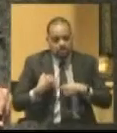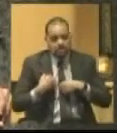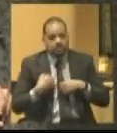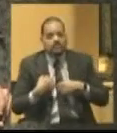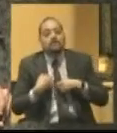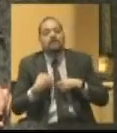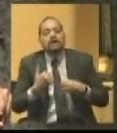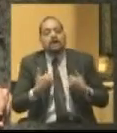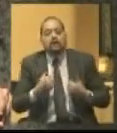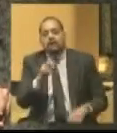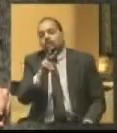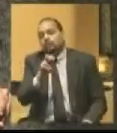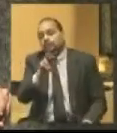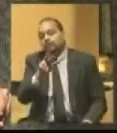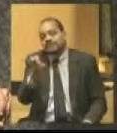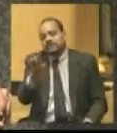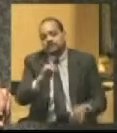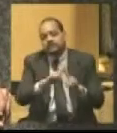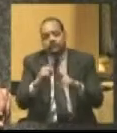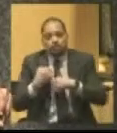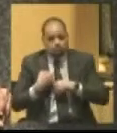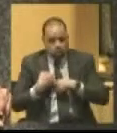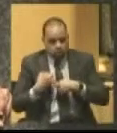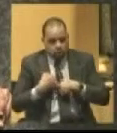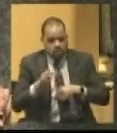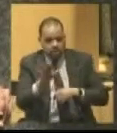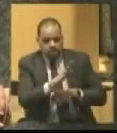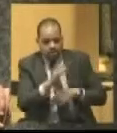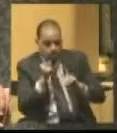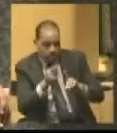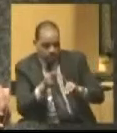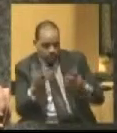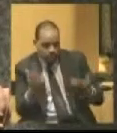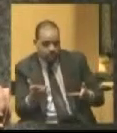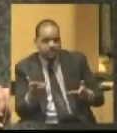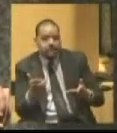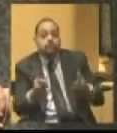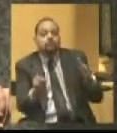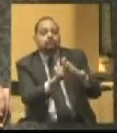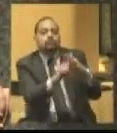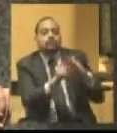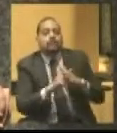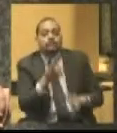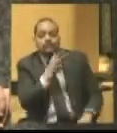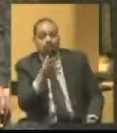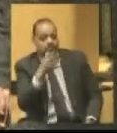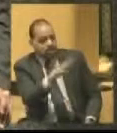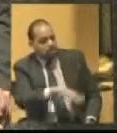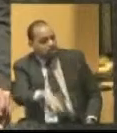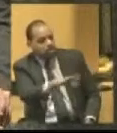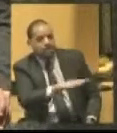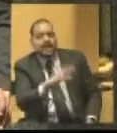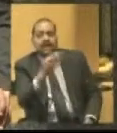emancipation agents whose sole purpose was to go on to farms and plantations and encourage slaves to leave their owners.